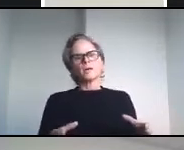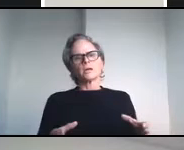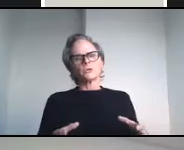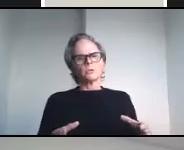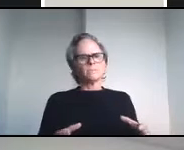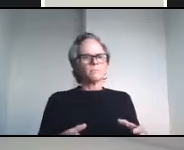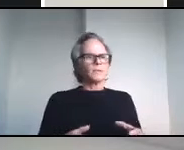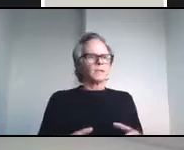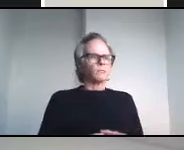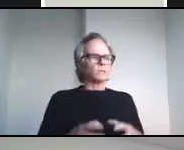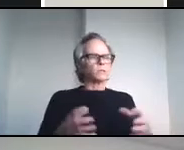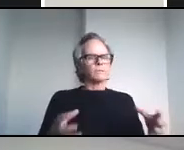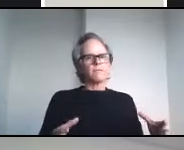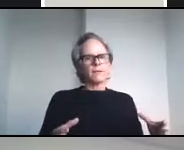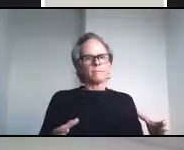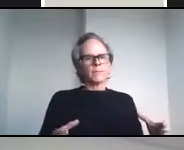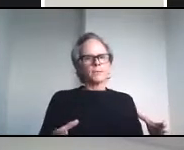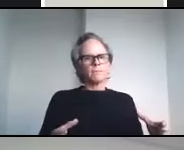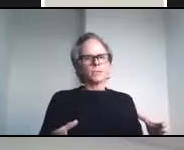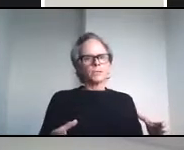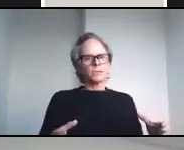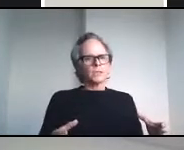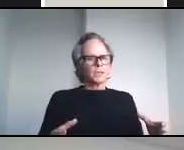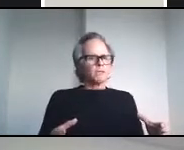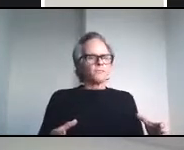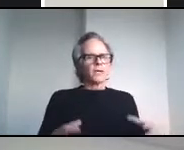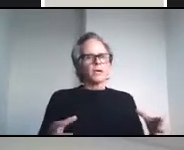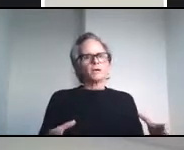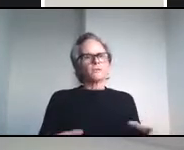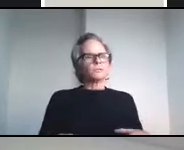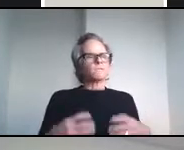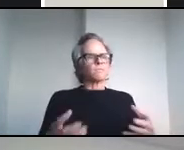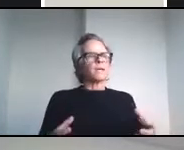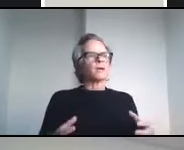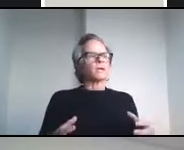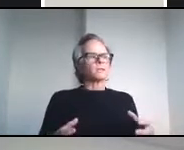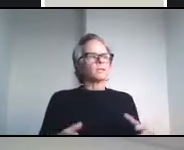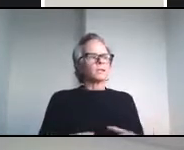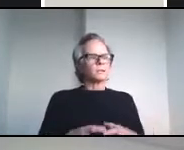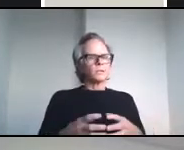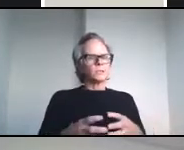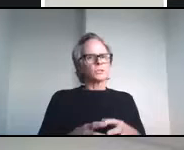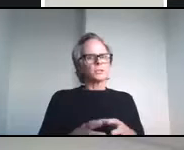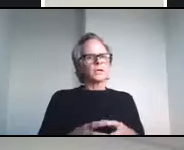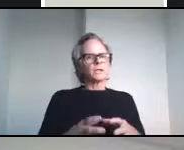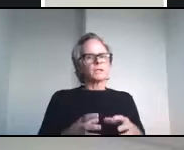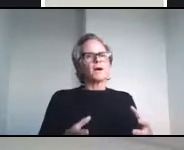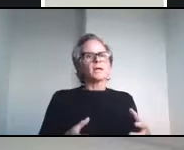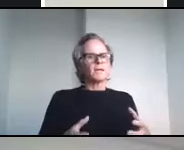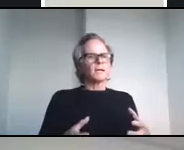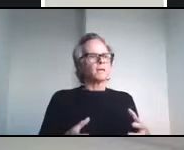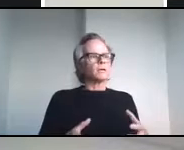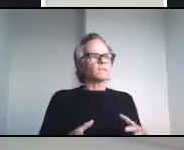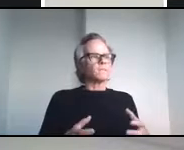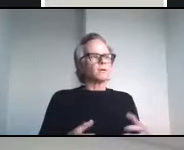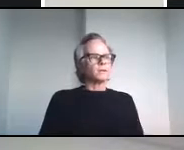early childhood. And we're essentially providing benches for caregivers and for parents to essentially kind of